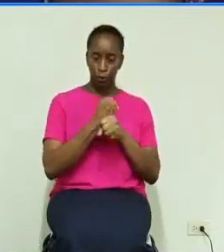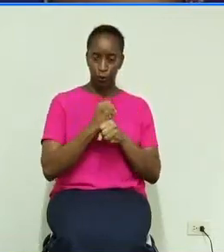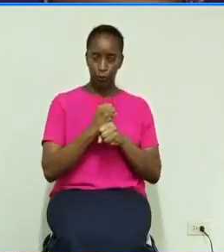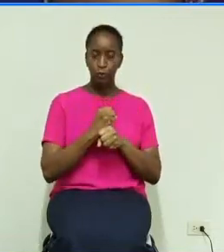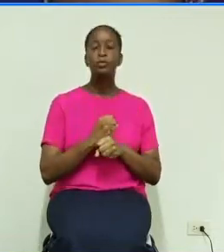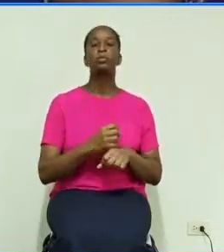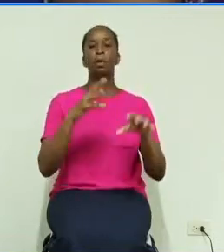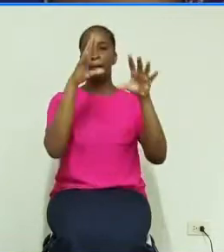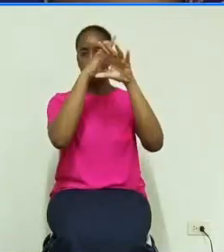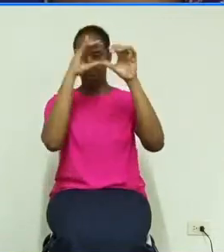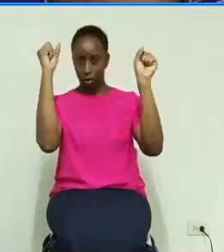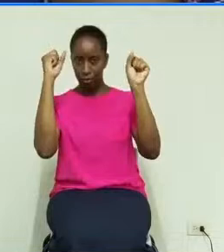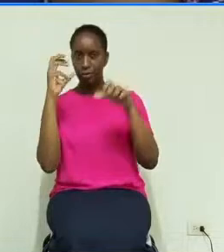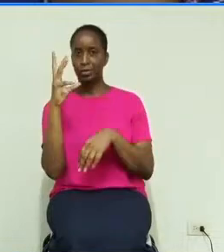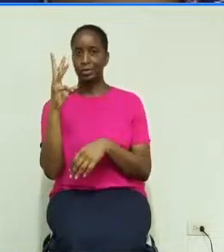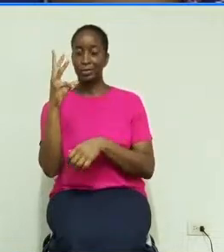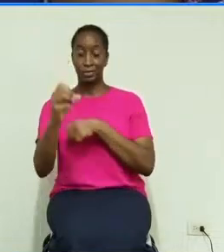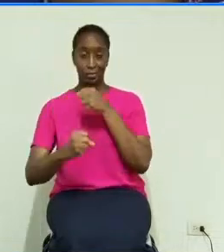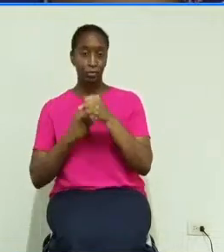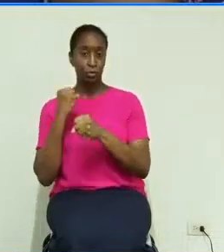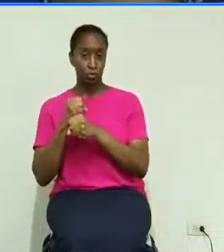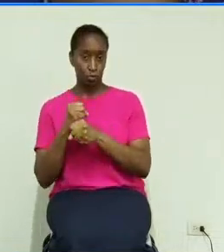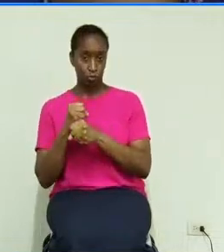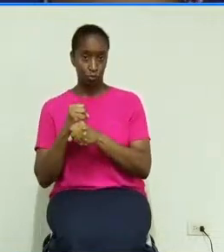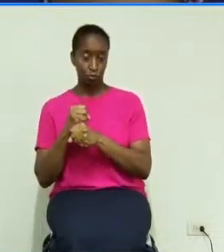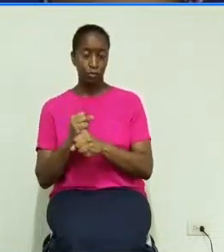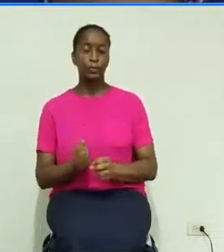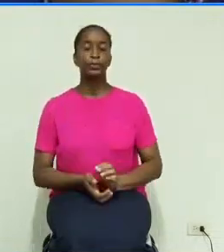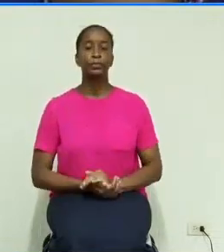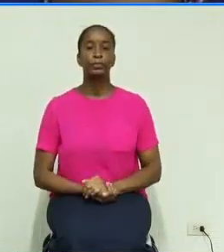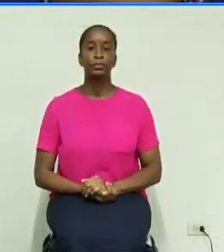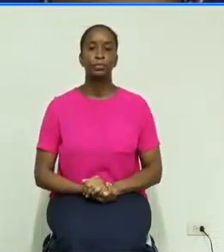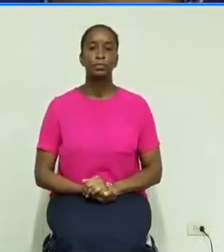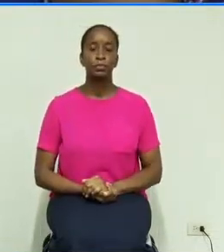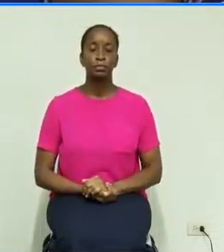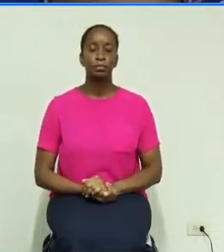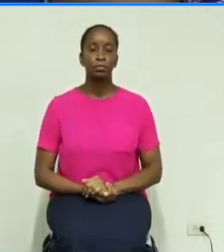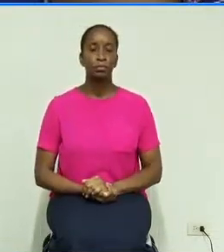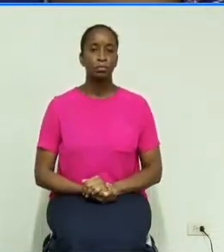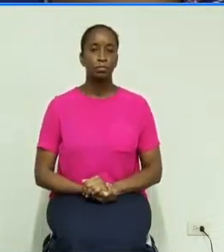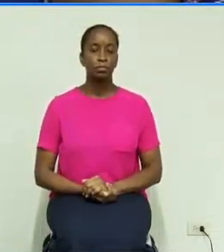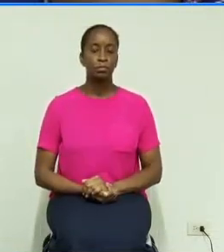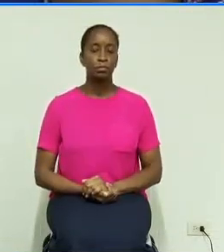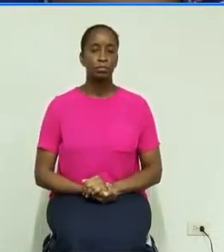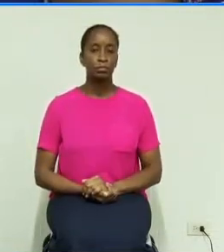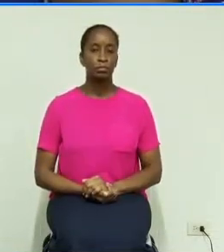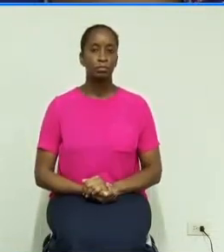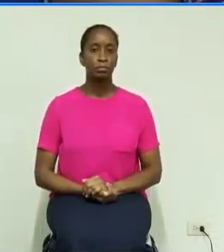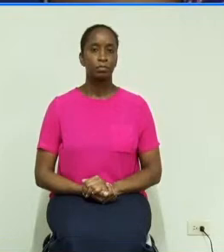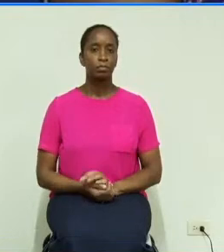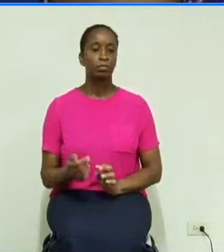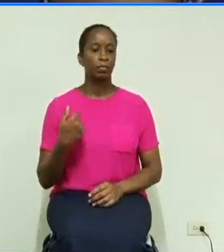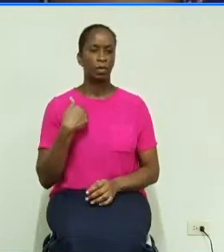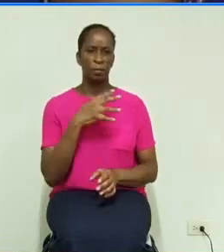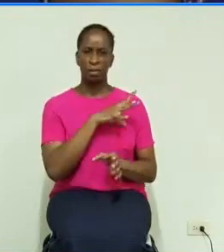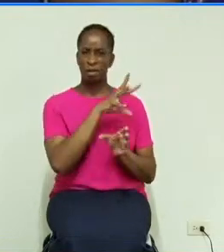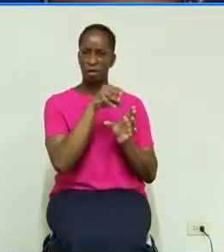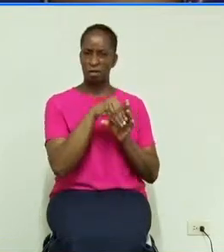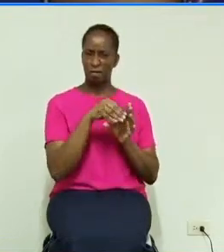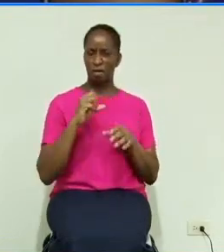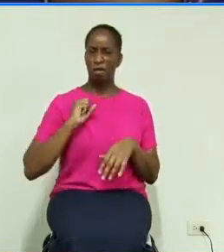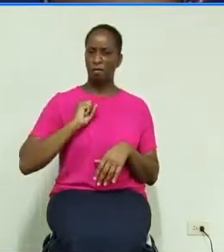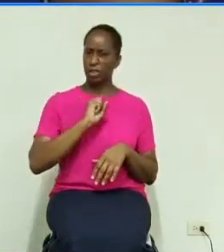10 years, I firmly have come to the view that the role of the Senate is not a talk